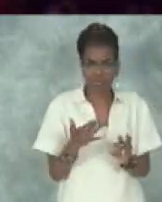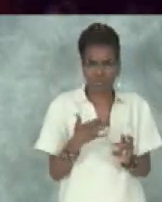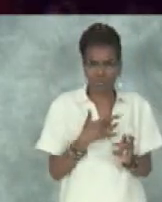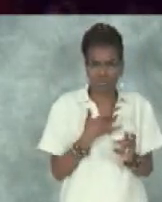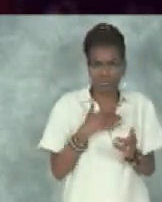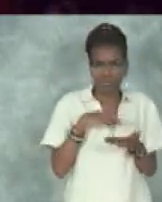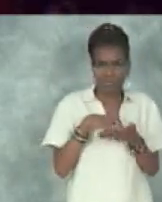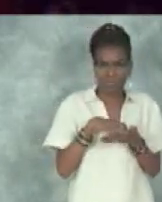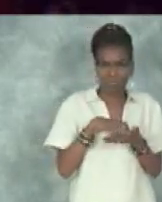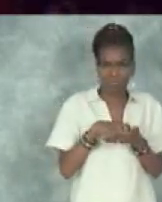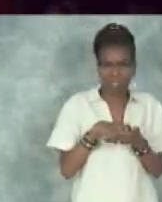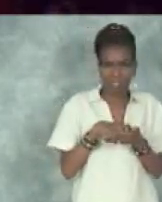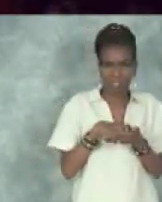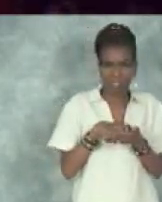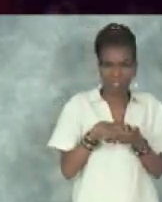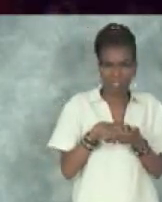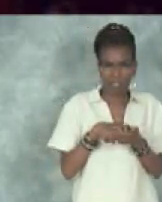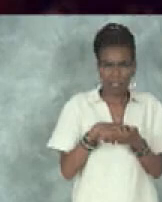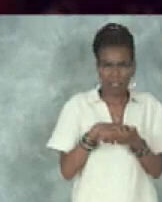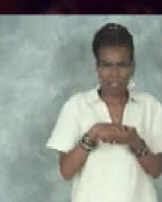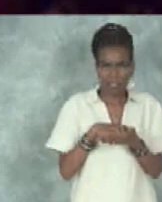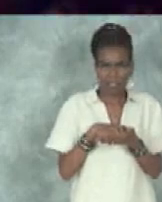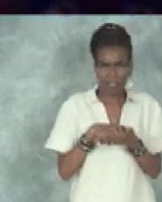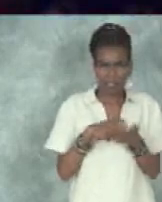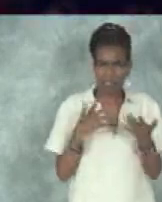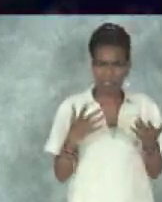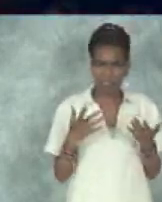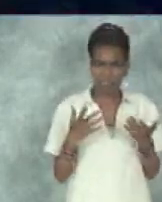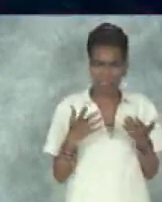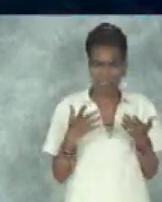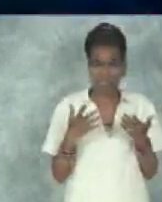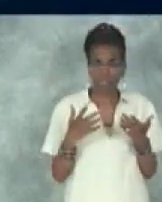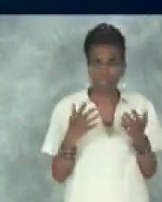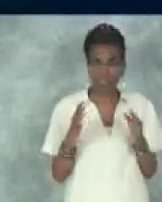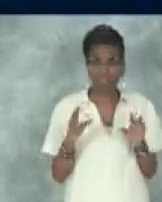weary. And I pray that you be the lifter of their head.